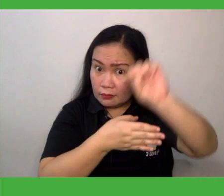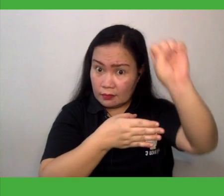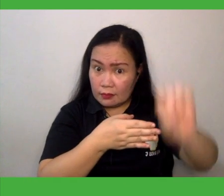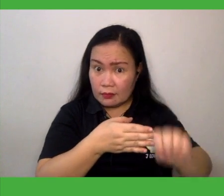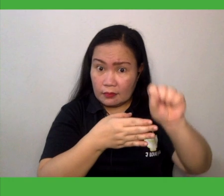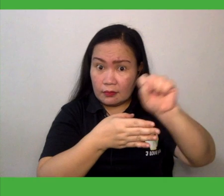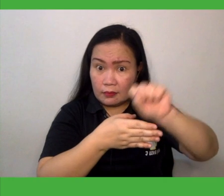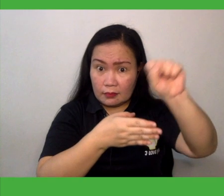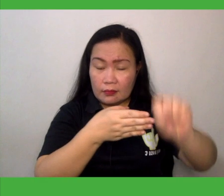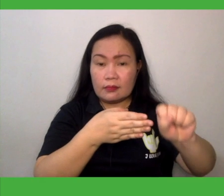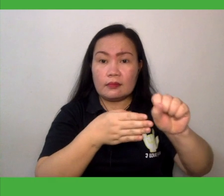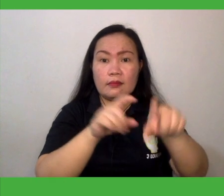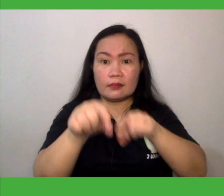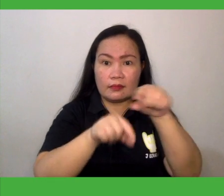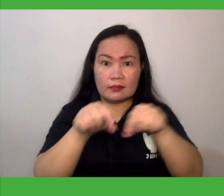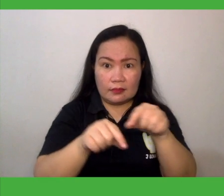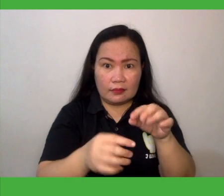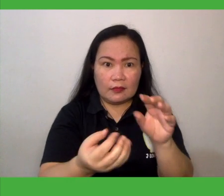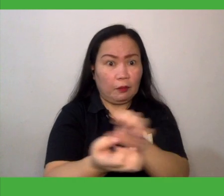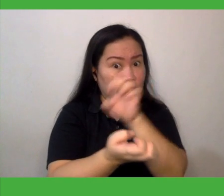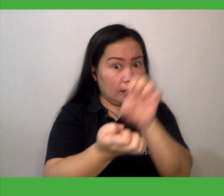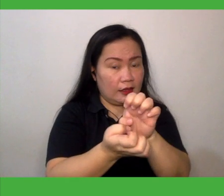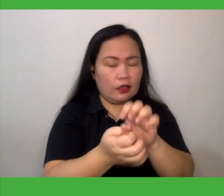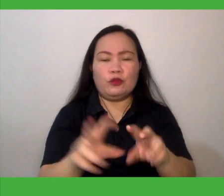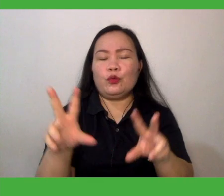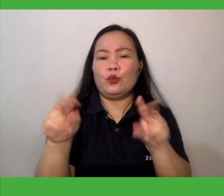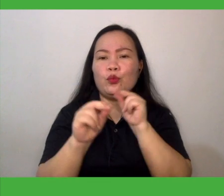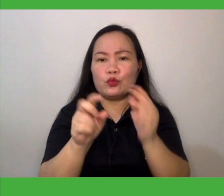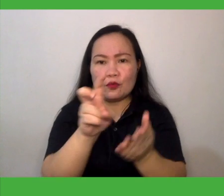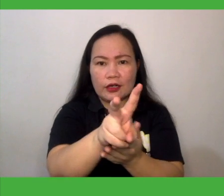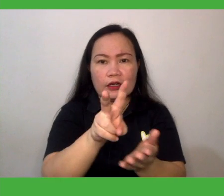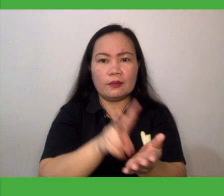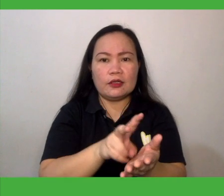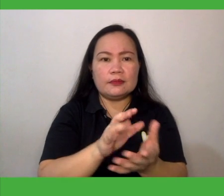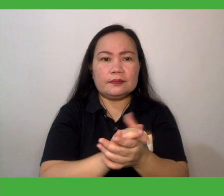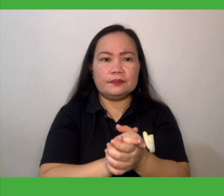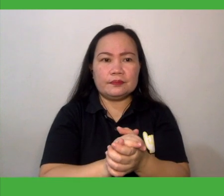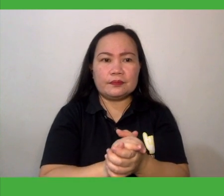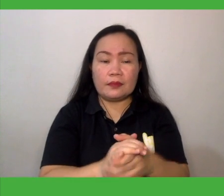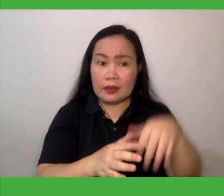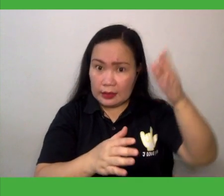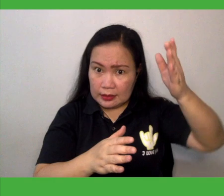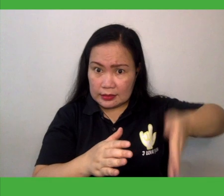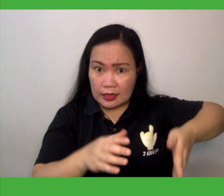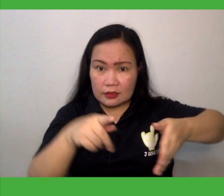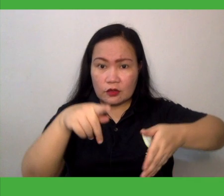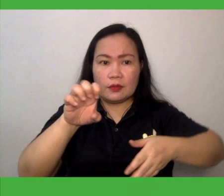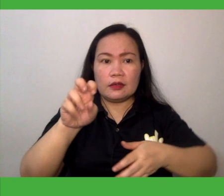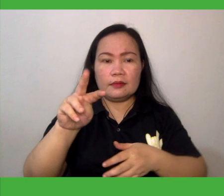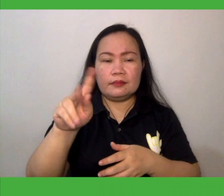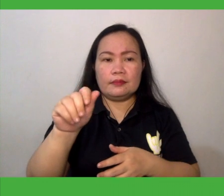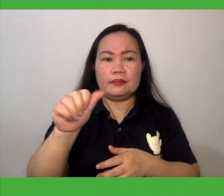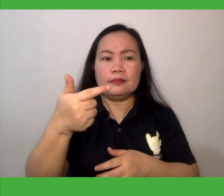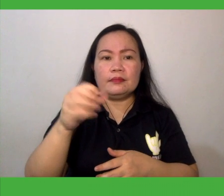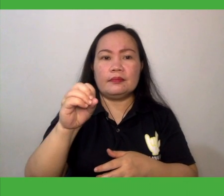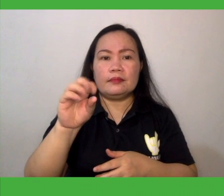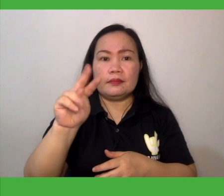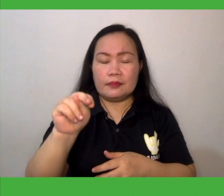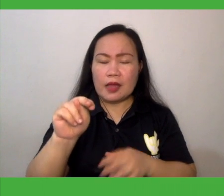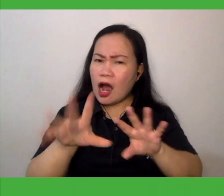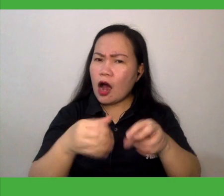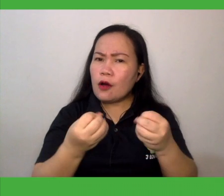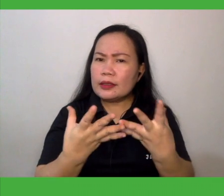test. So lagi bang fix ang scores natin sa test? No, so this is a variable. Sides